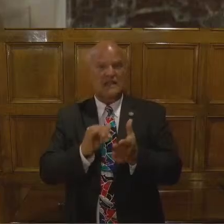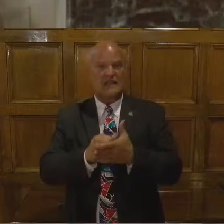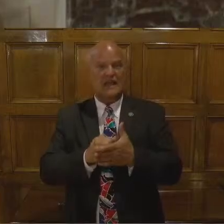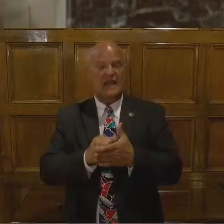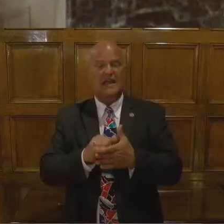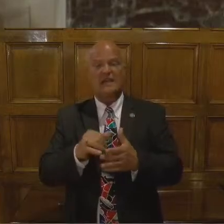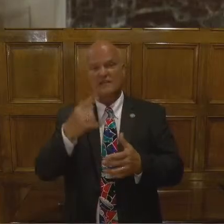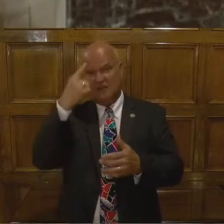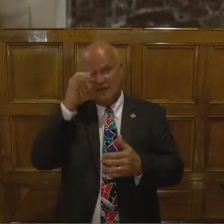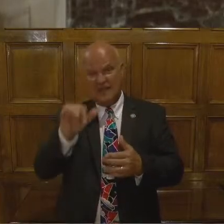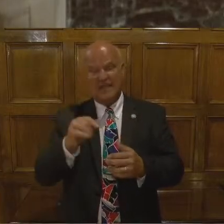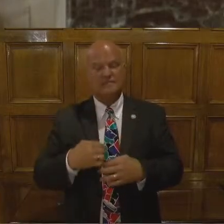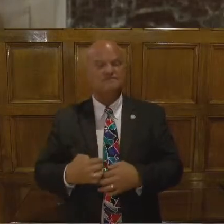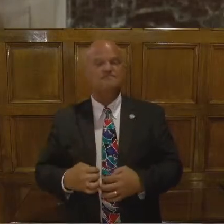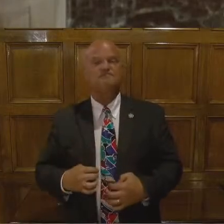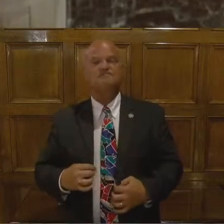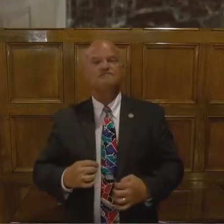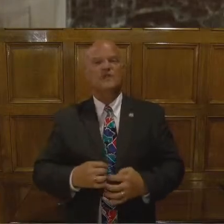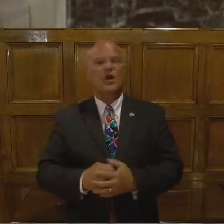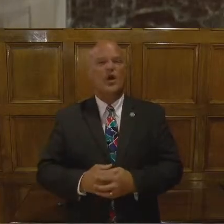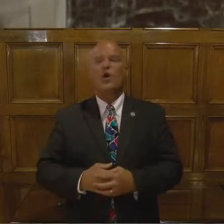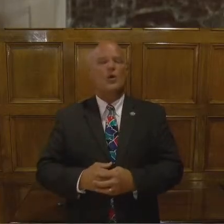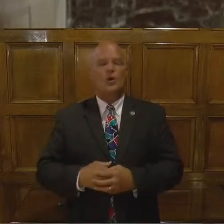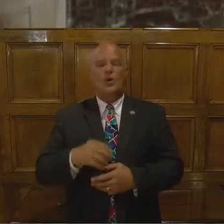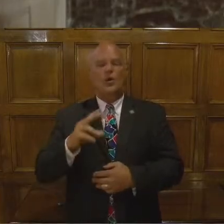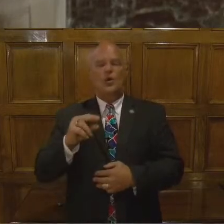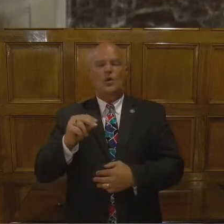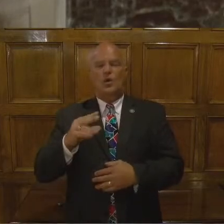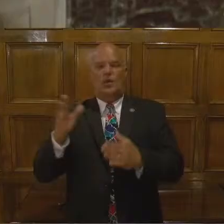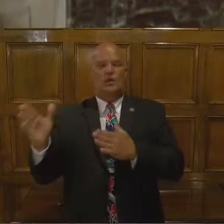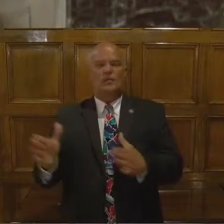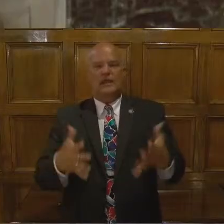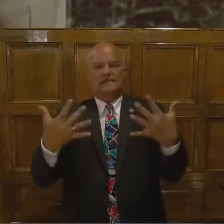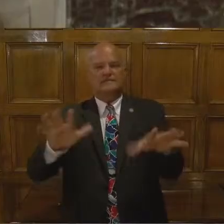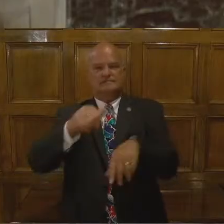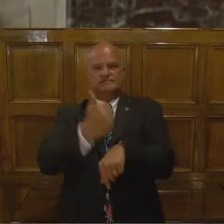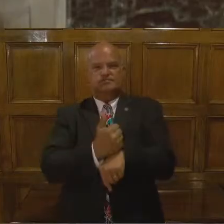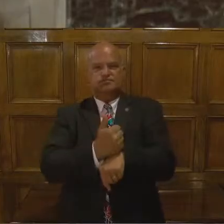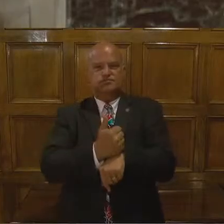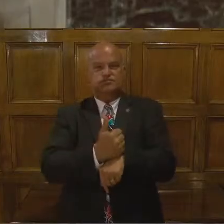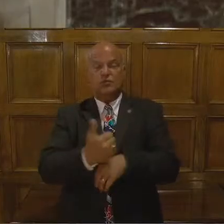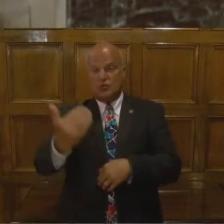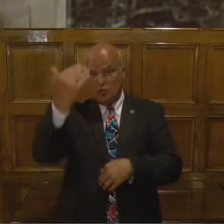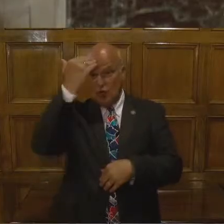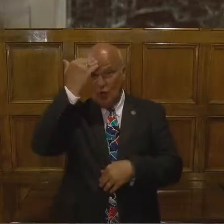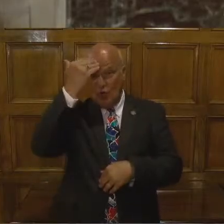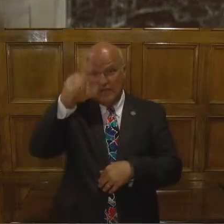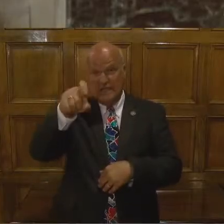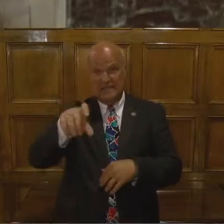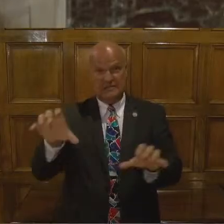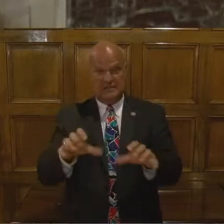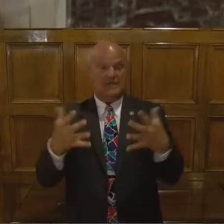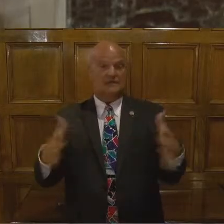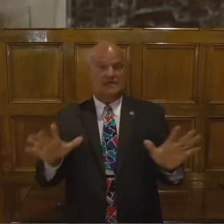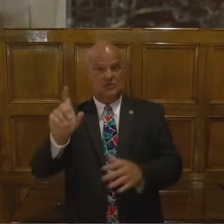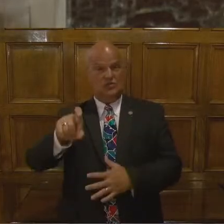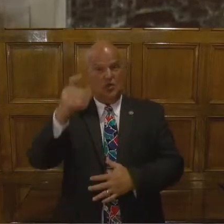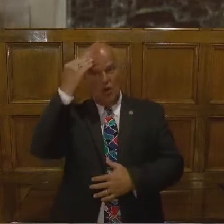be reimposed? No, the strategy is set. Everyone knows exactly what needs to be done.